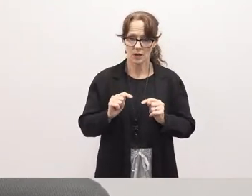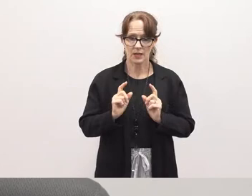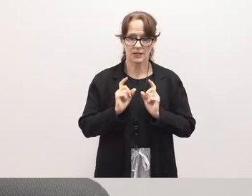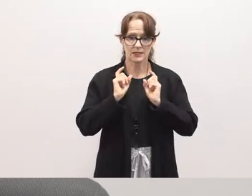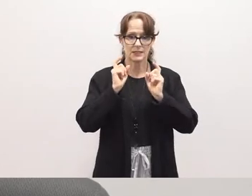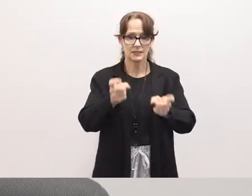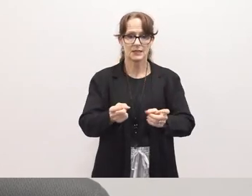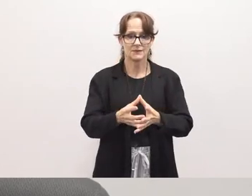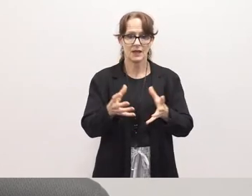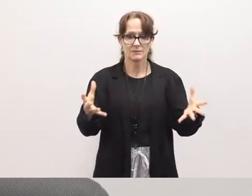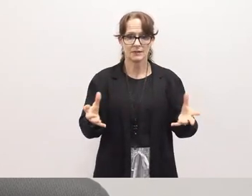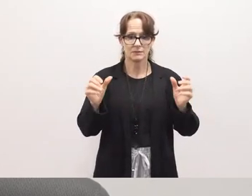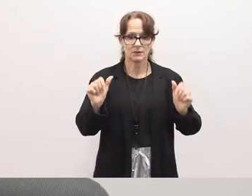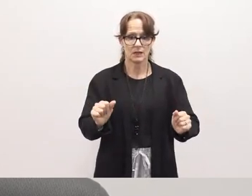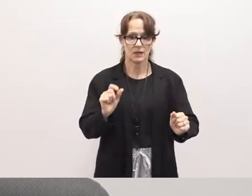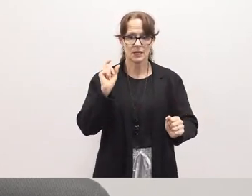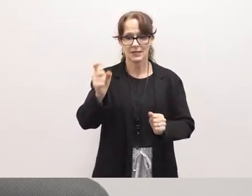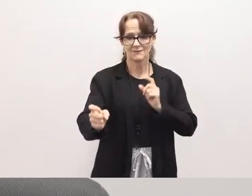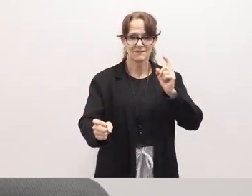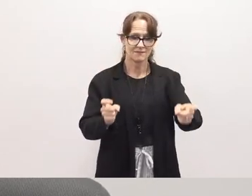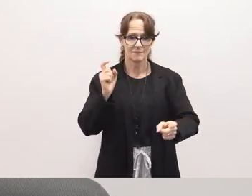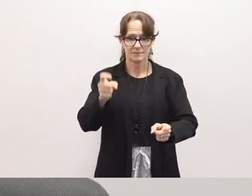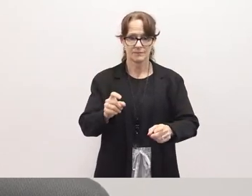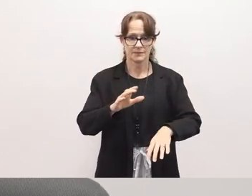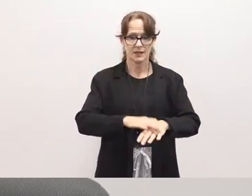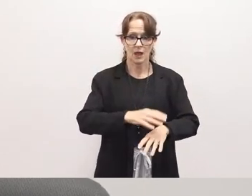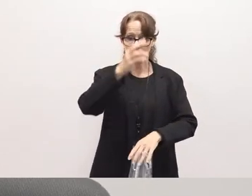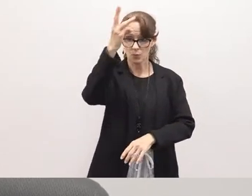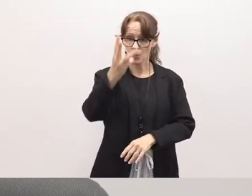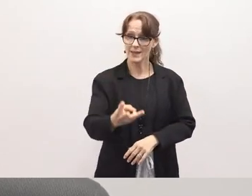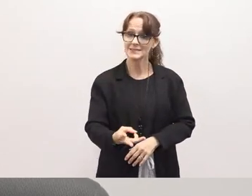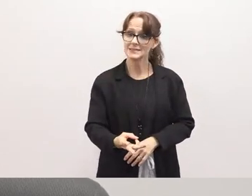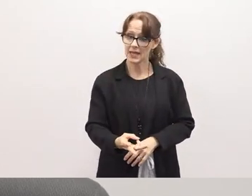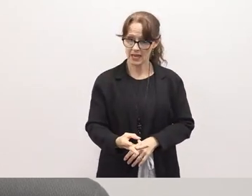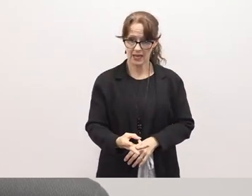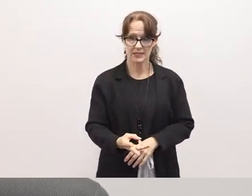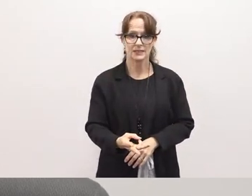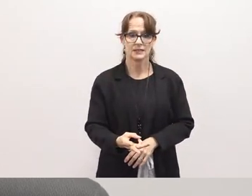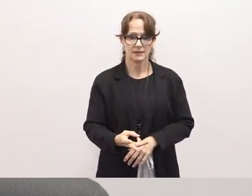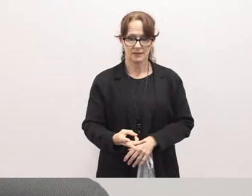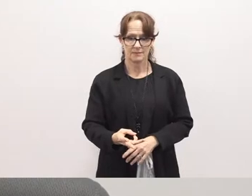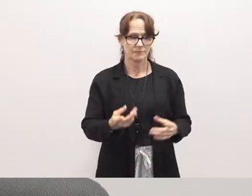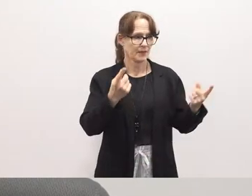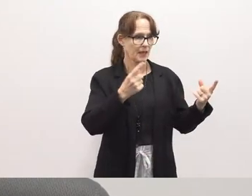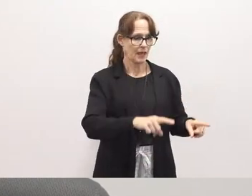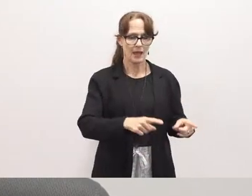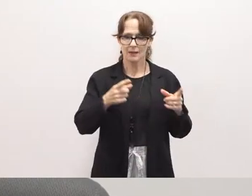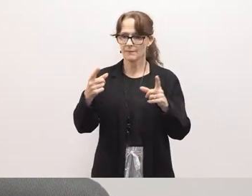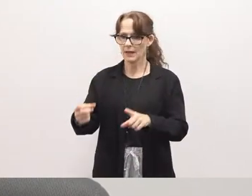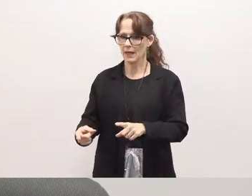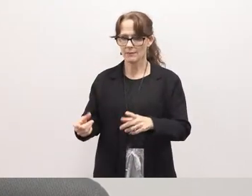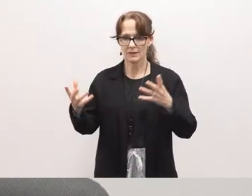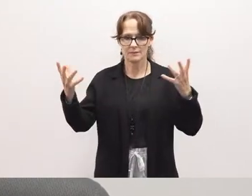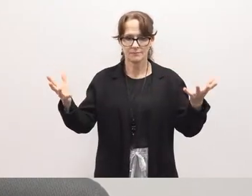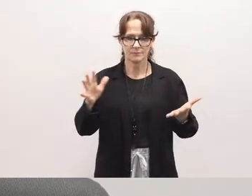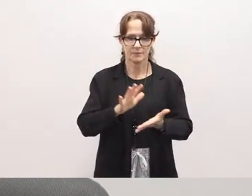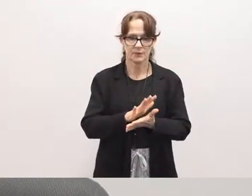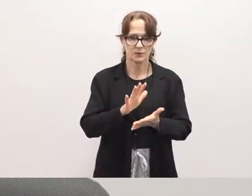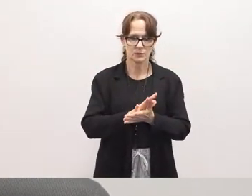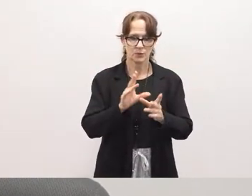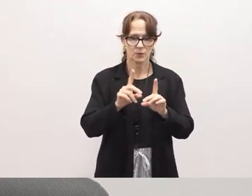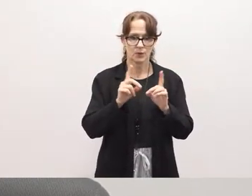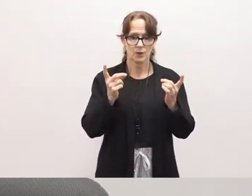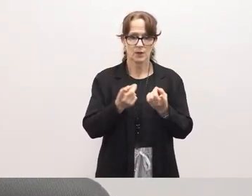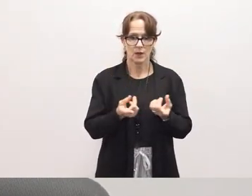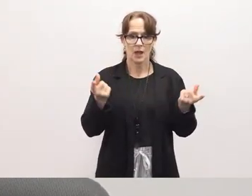as we can to the board on Wednesday. Things happen, kind of the nature of the beast of a school district,